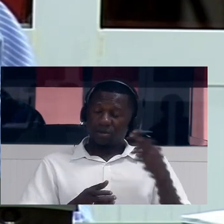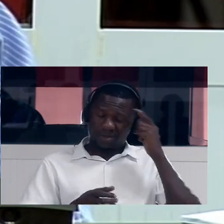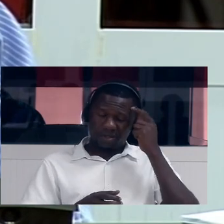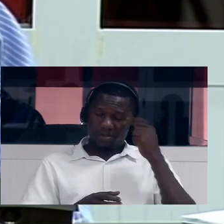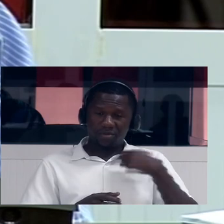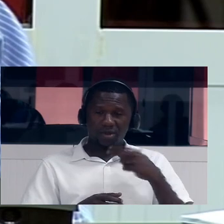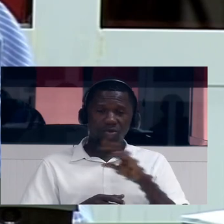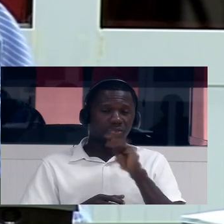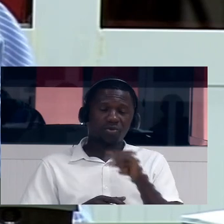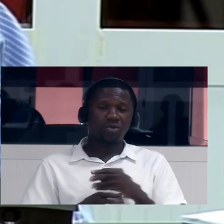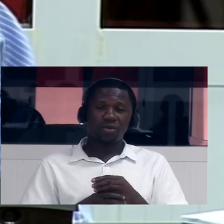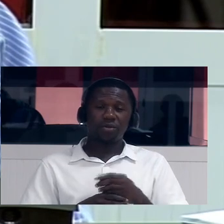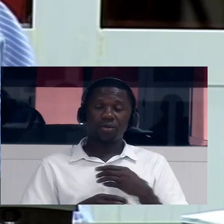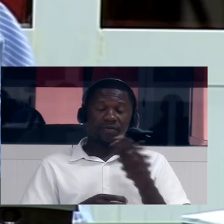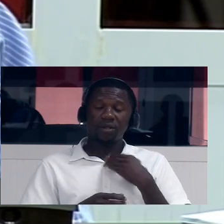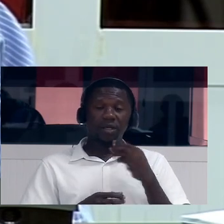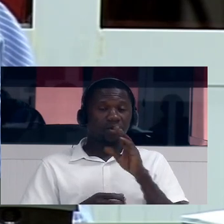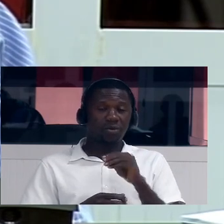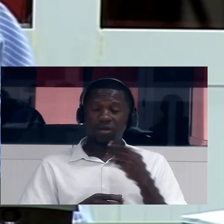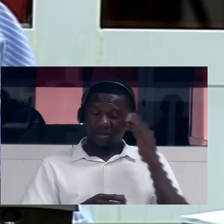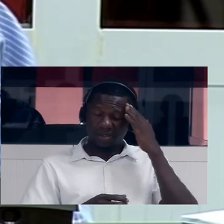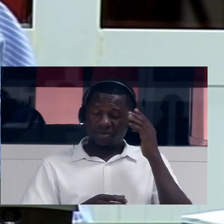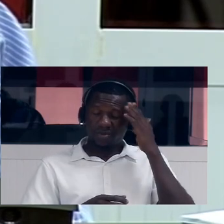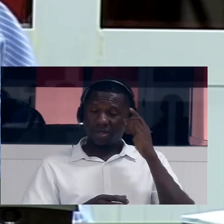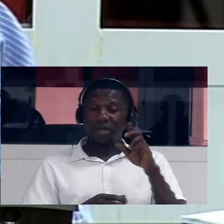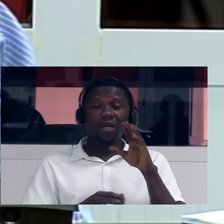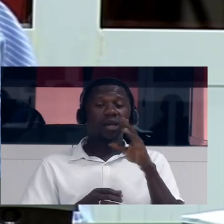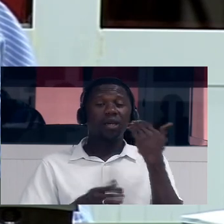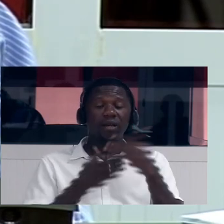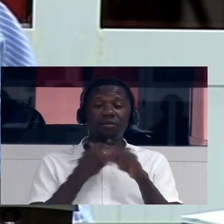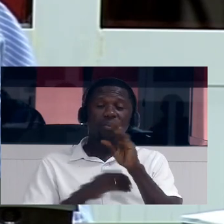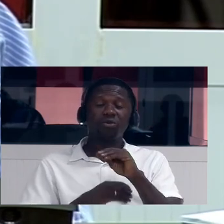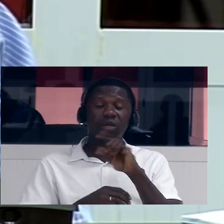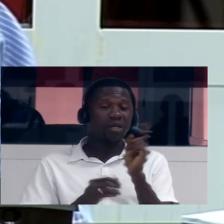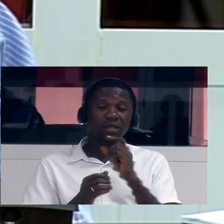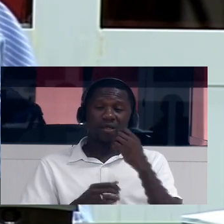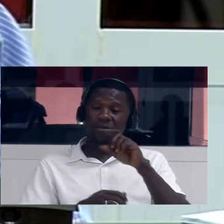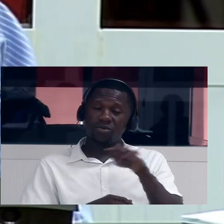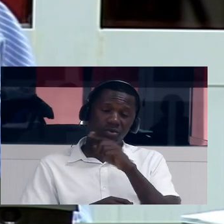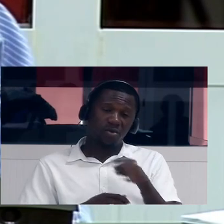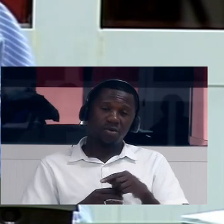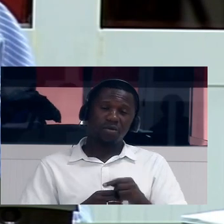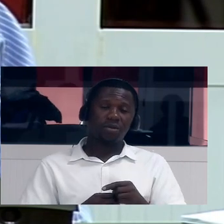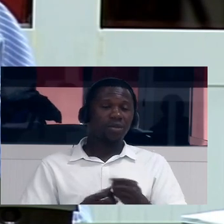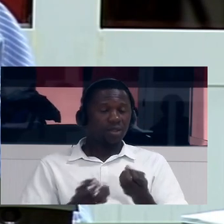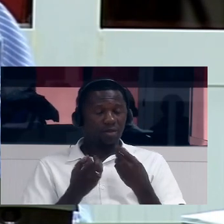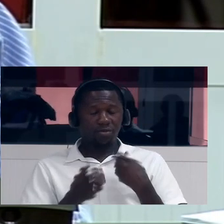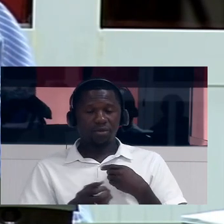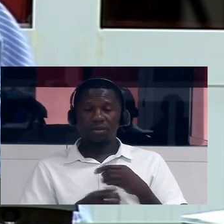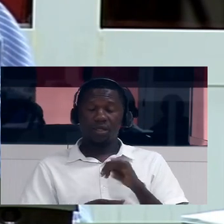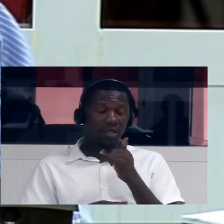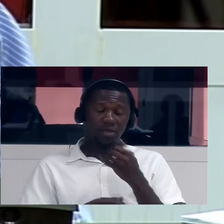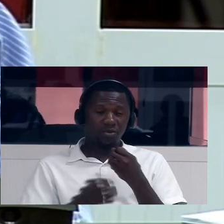concerned, they have done nothing wrong during my tenure. So I don't think I can do that." So he said to me, "Yeah, but just go ahead." I said, "No, I will not go